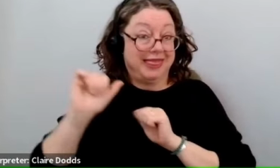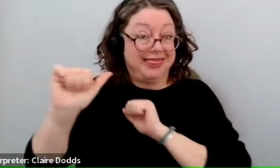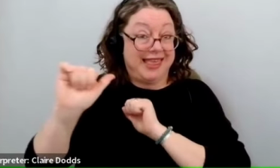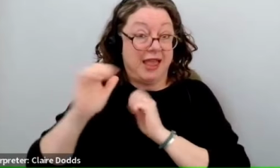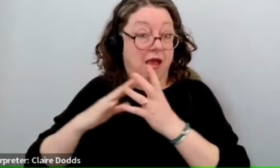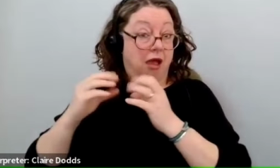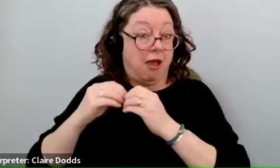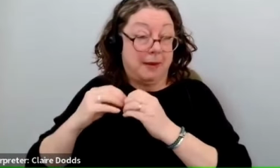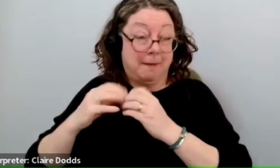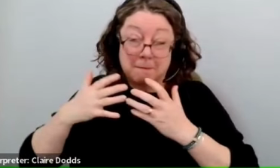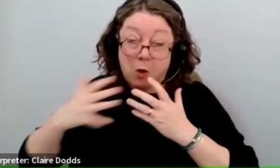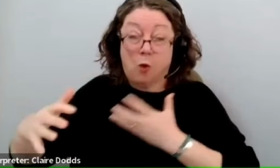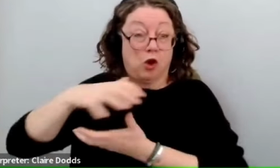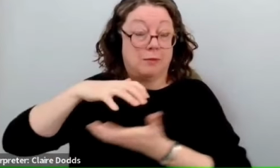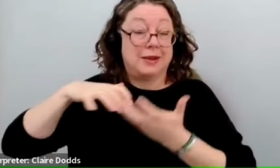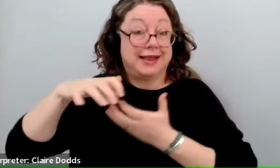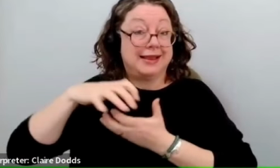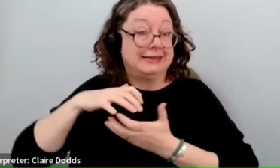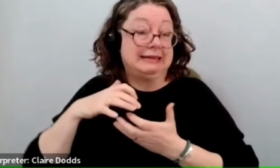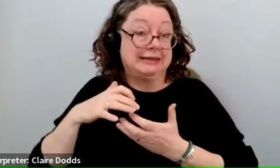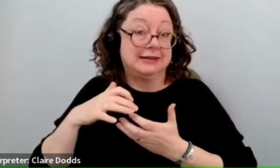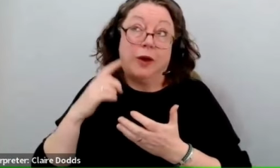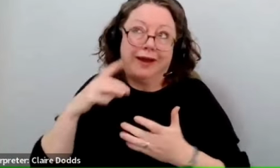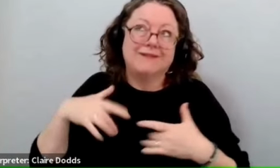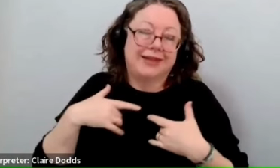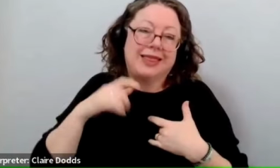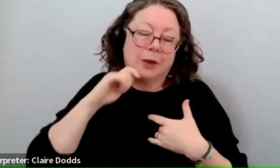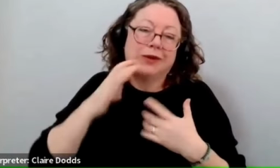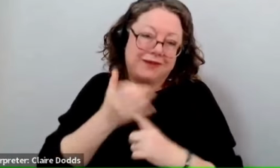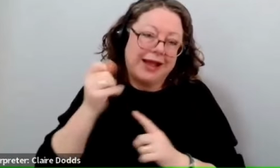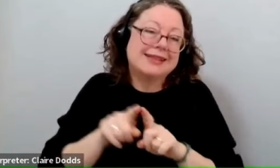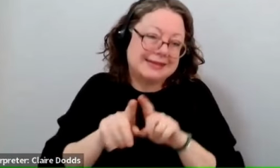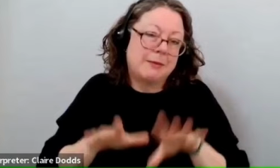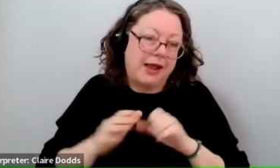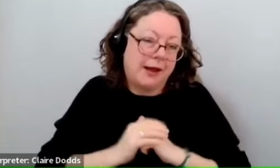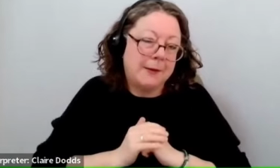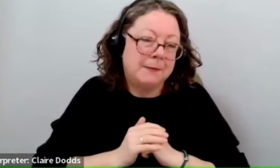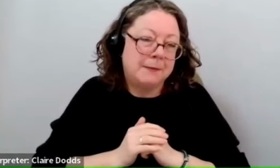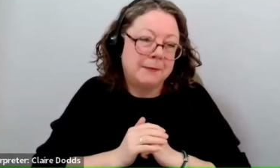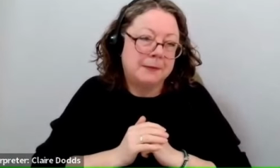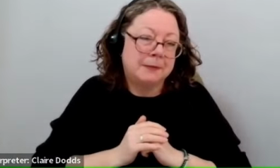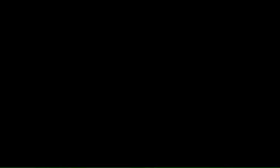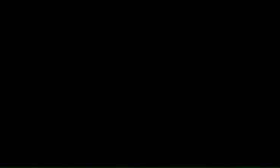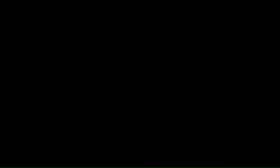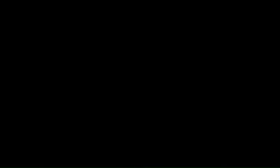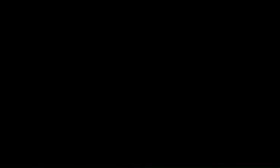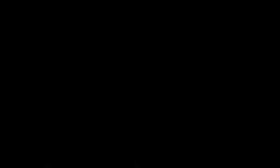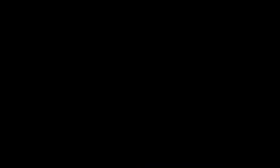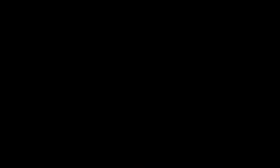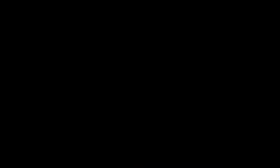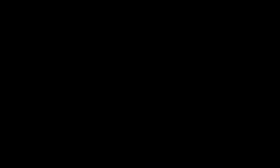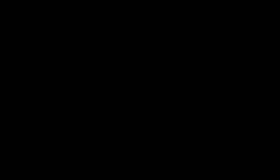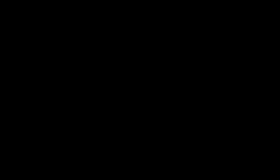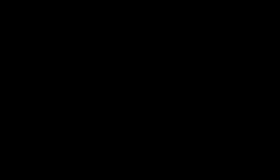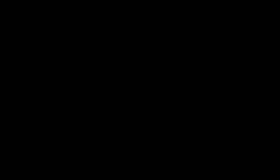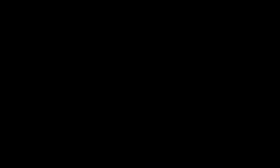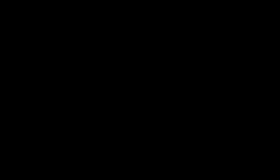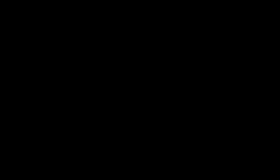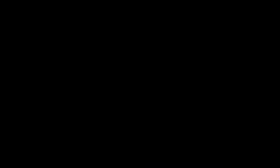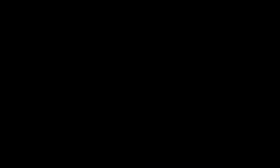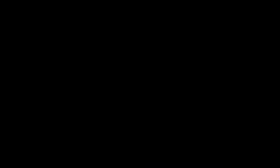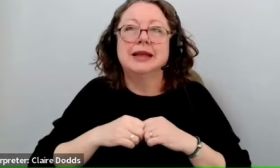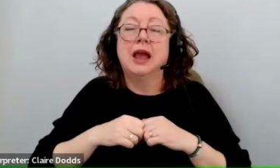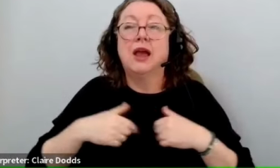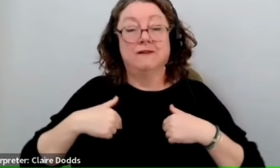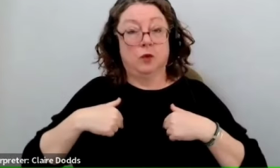who have more complex geographies than the three of us, that will be even more true. If we look at